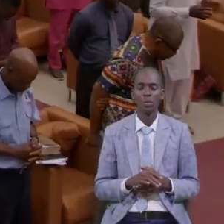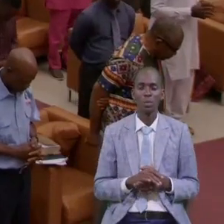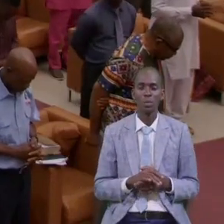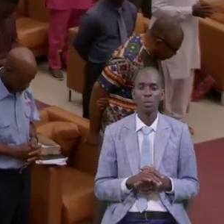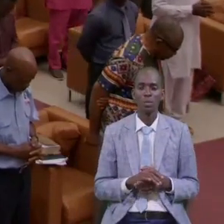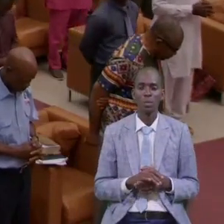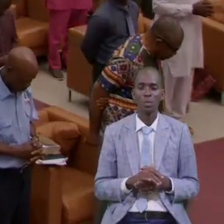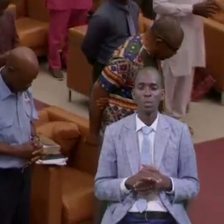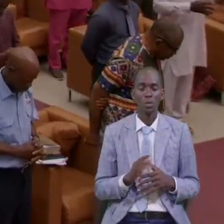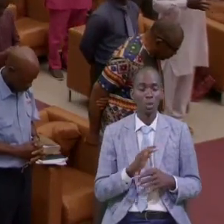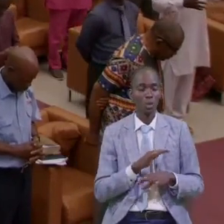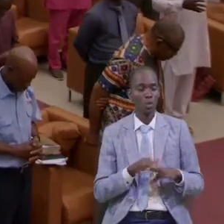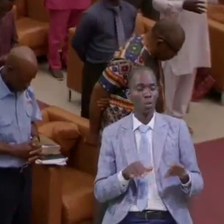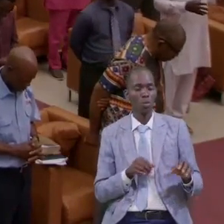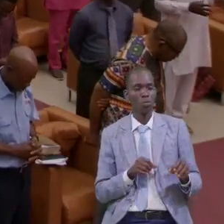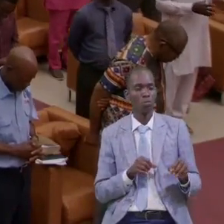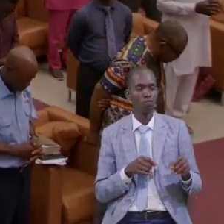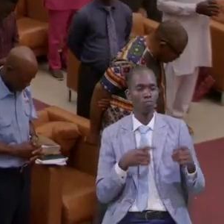Don't fight back.